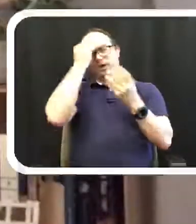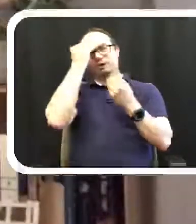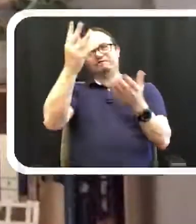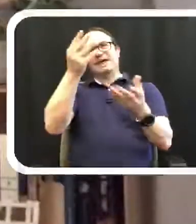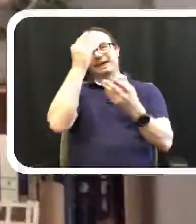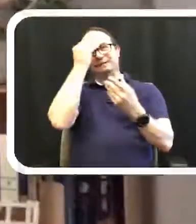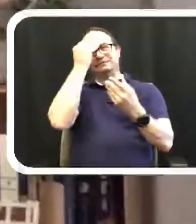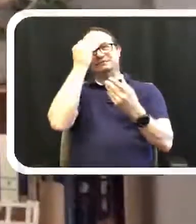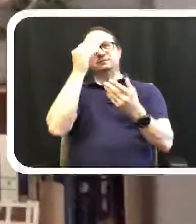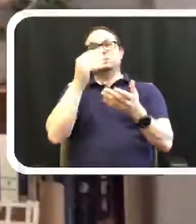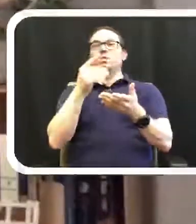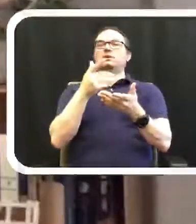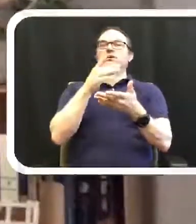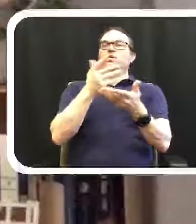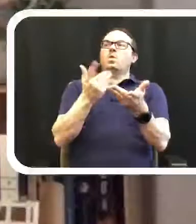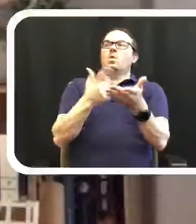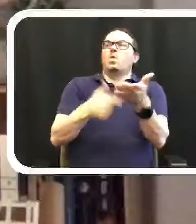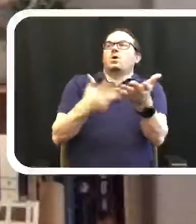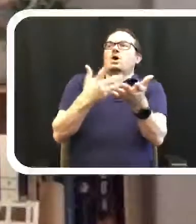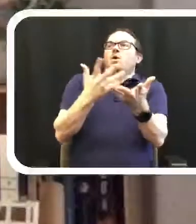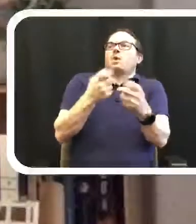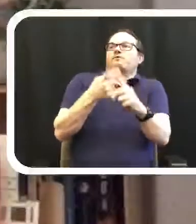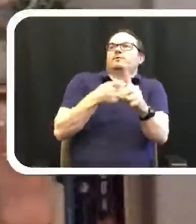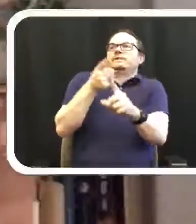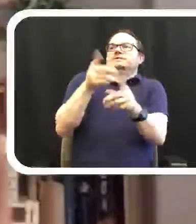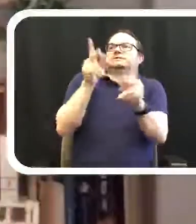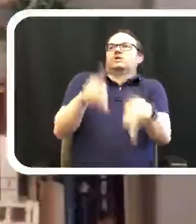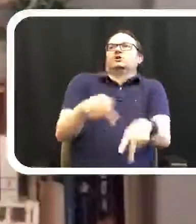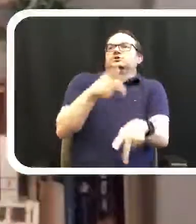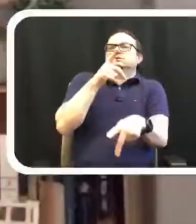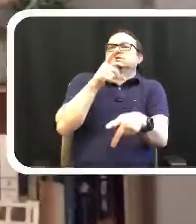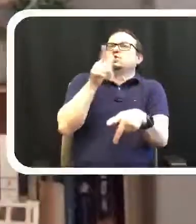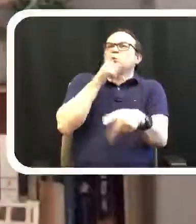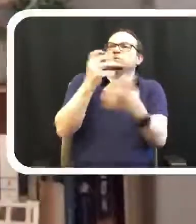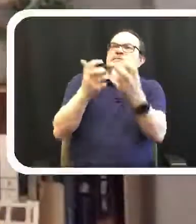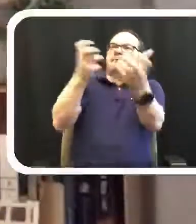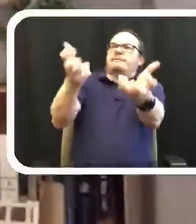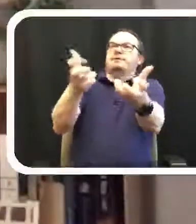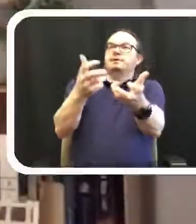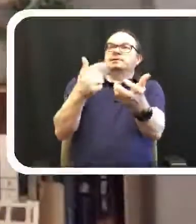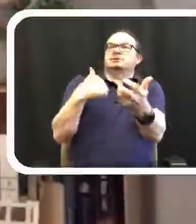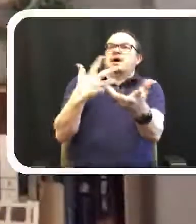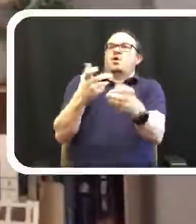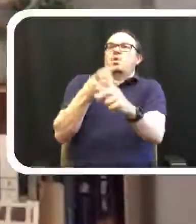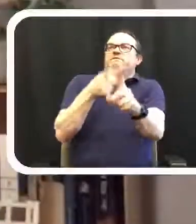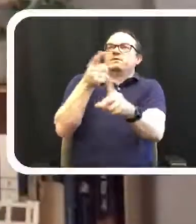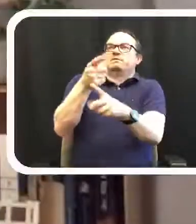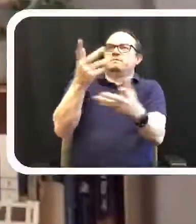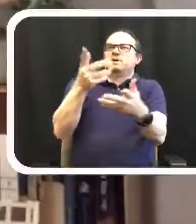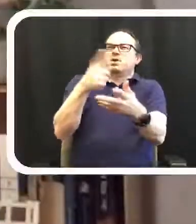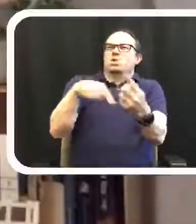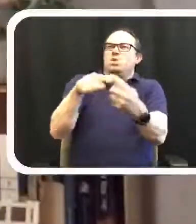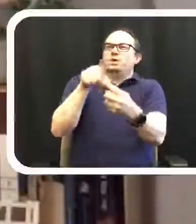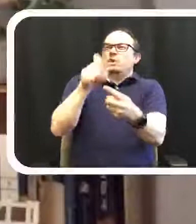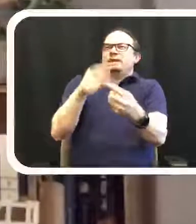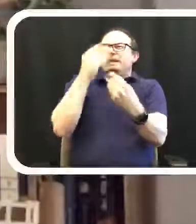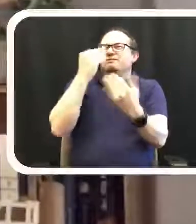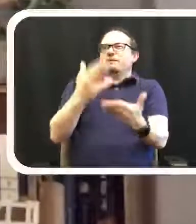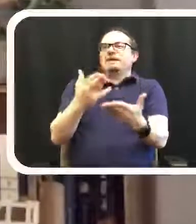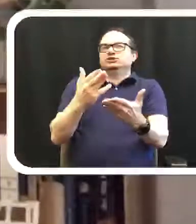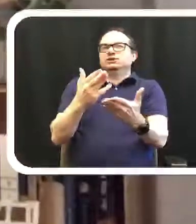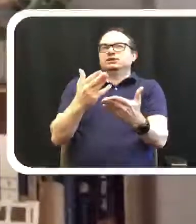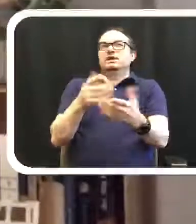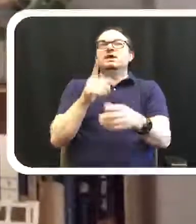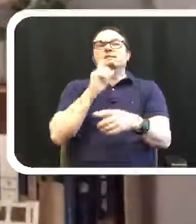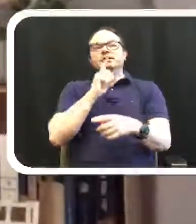what do you want from this person? Who are we writing to? What do you want from them? When do you need this information by? Keeping